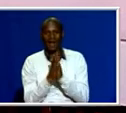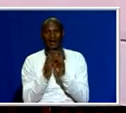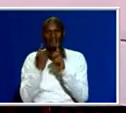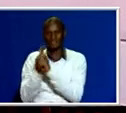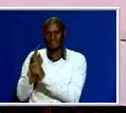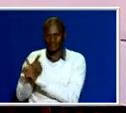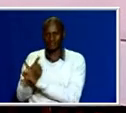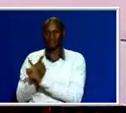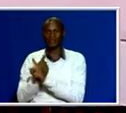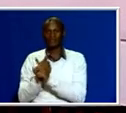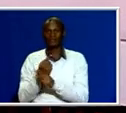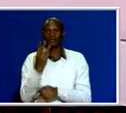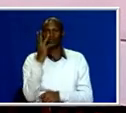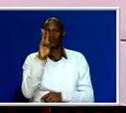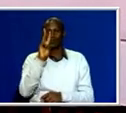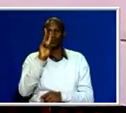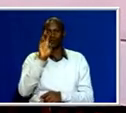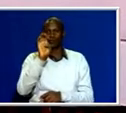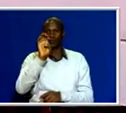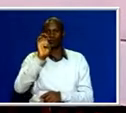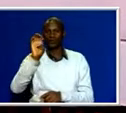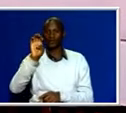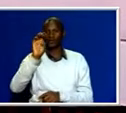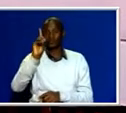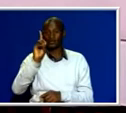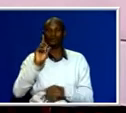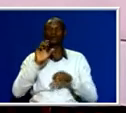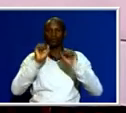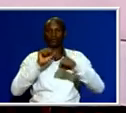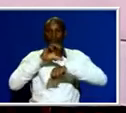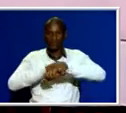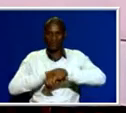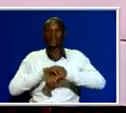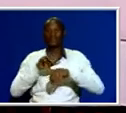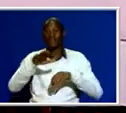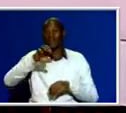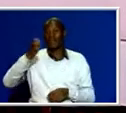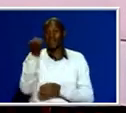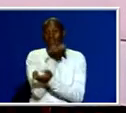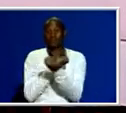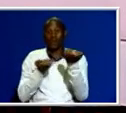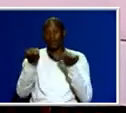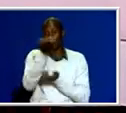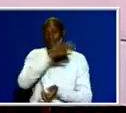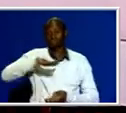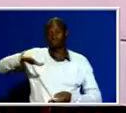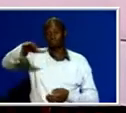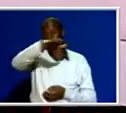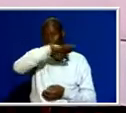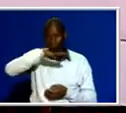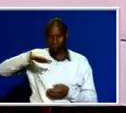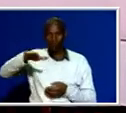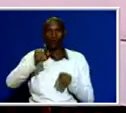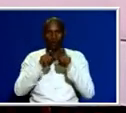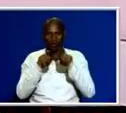different types of weeds that we can find in our environment. Going to class 5, you are